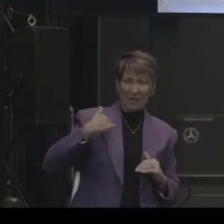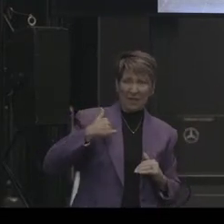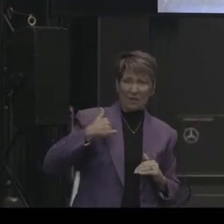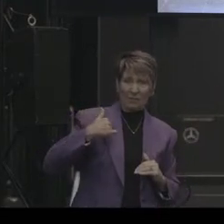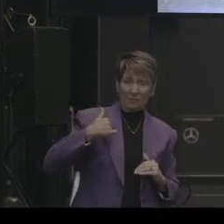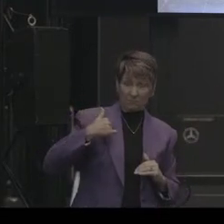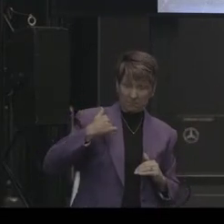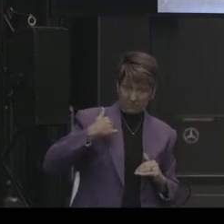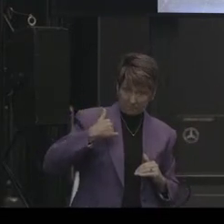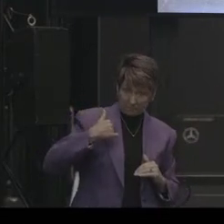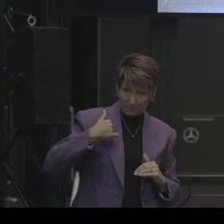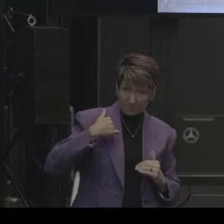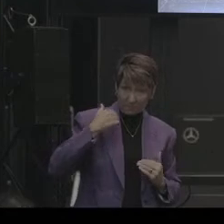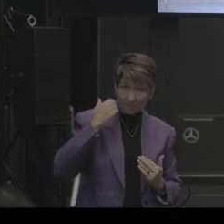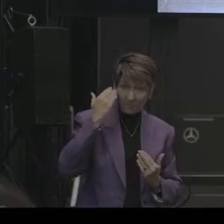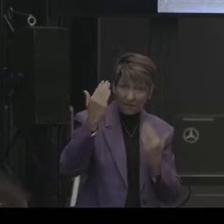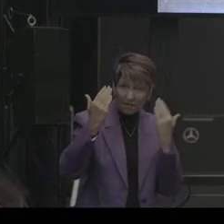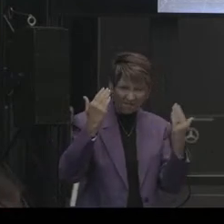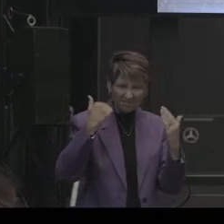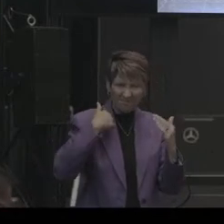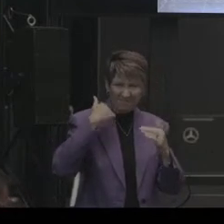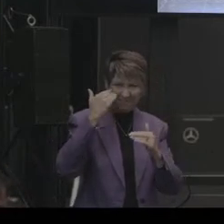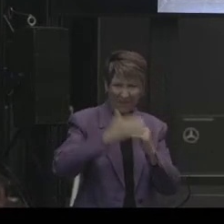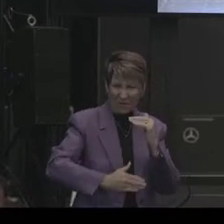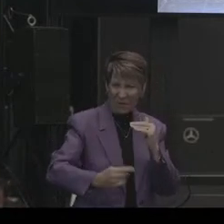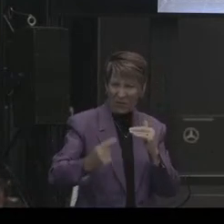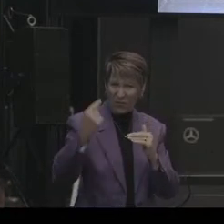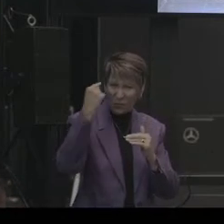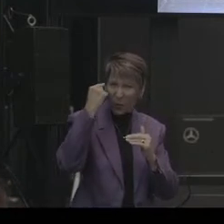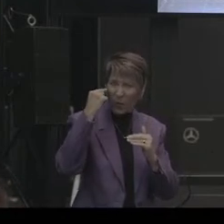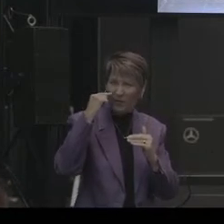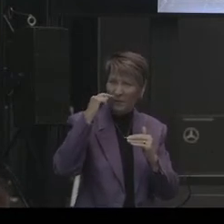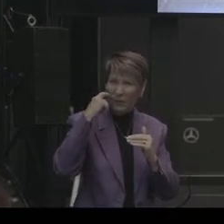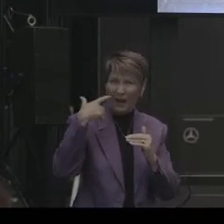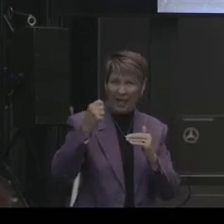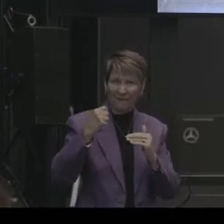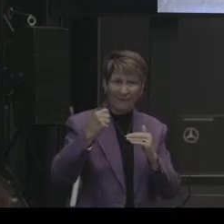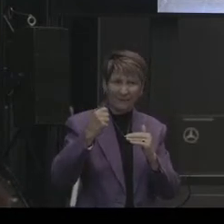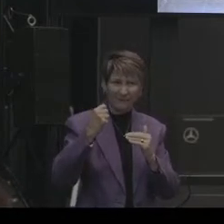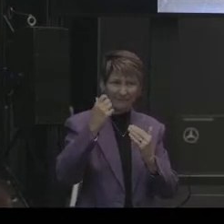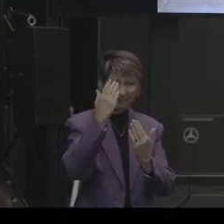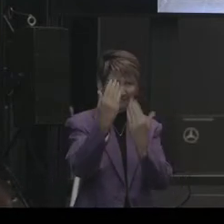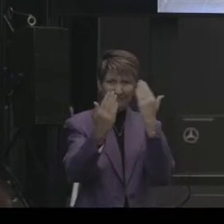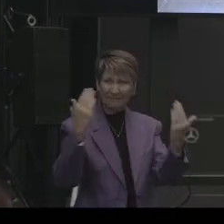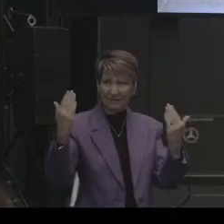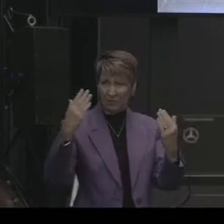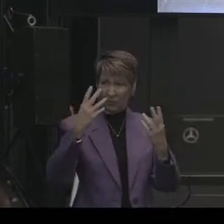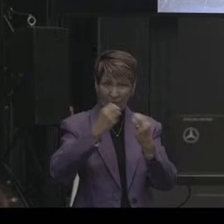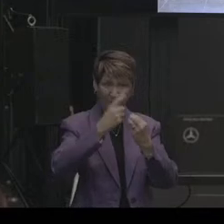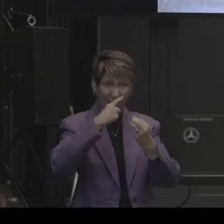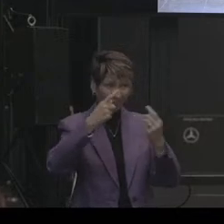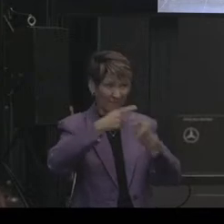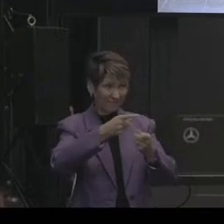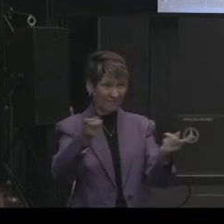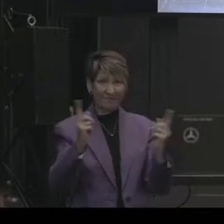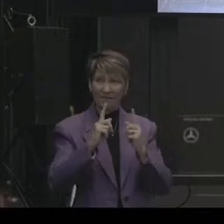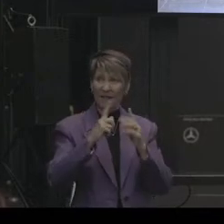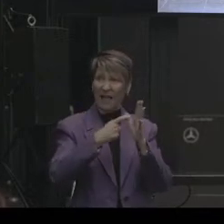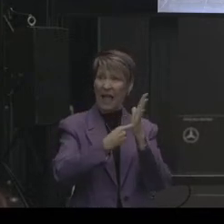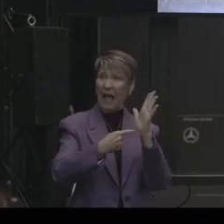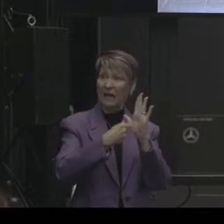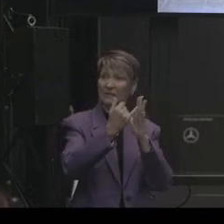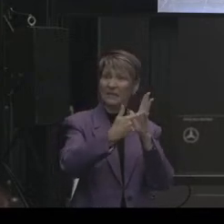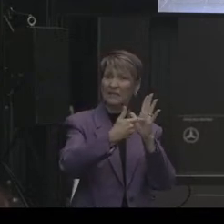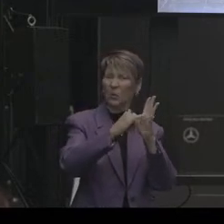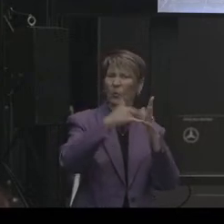I honestly never really thought I would ever be in that room, especially amongst the people that are here, the other artists. So